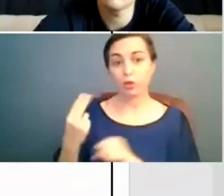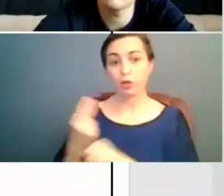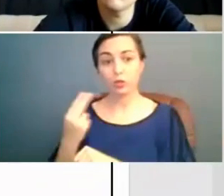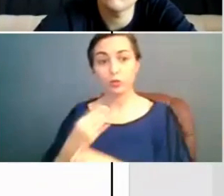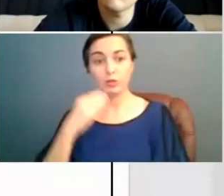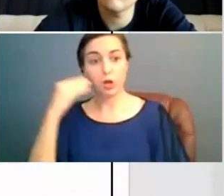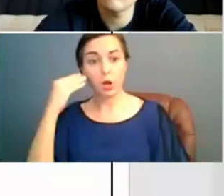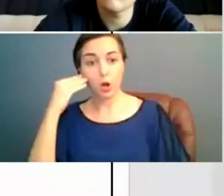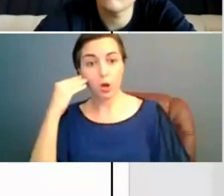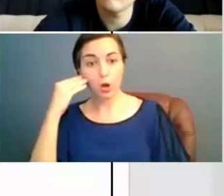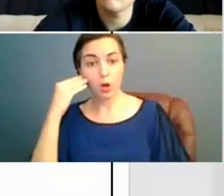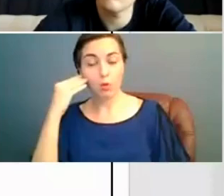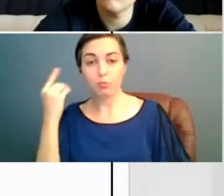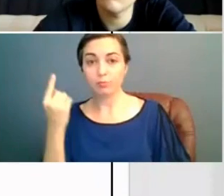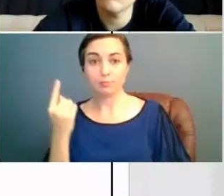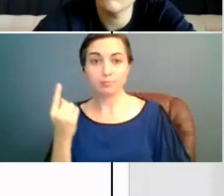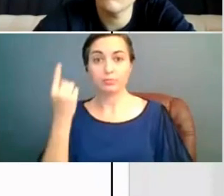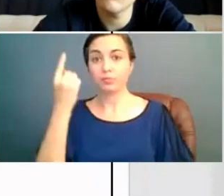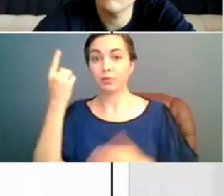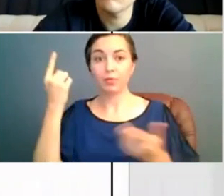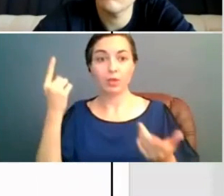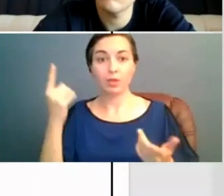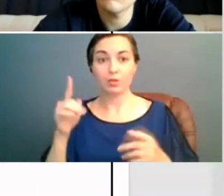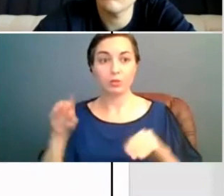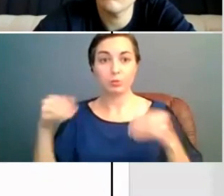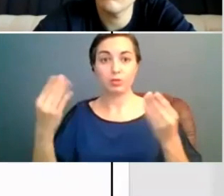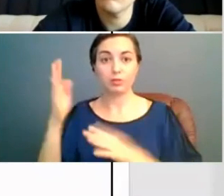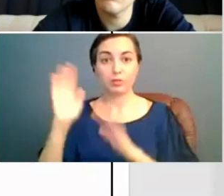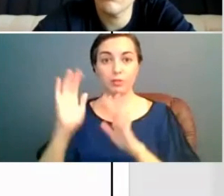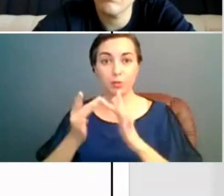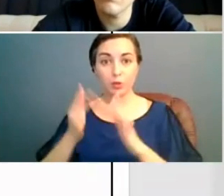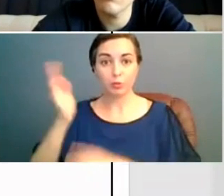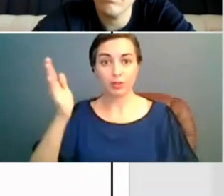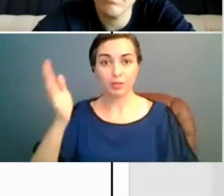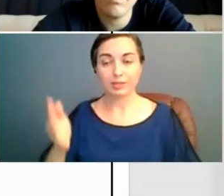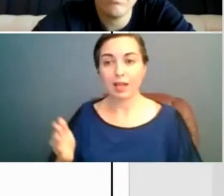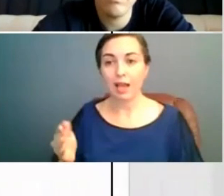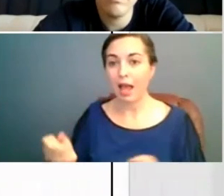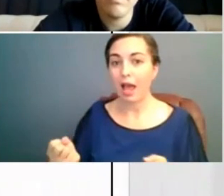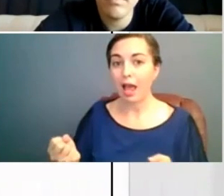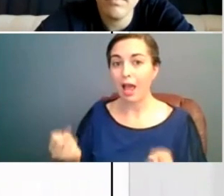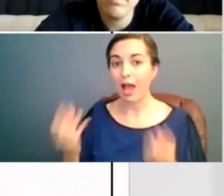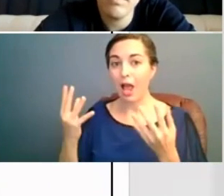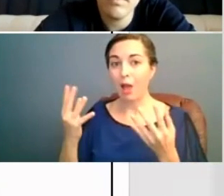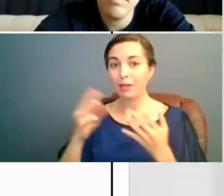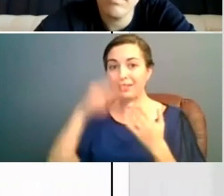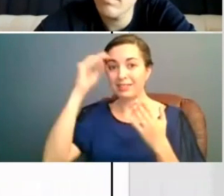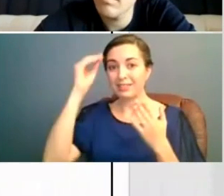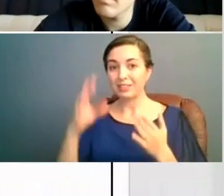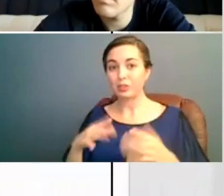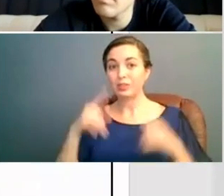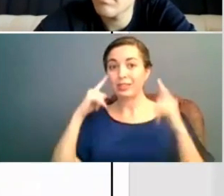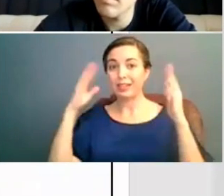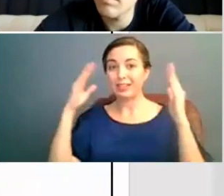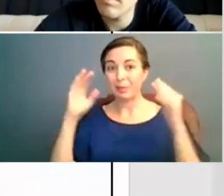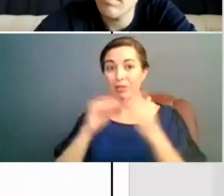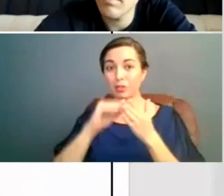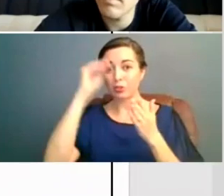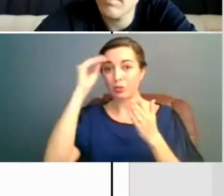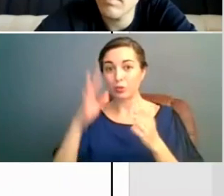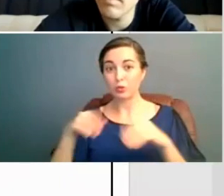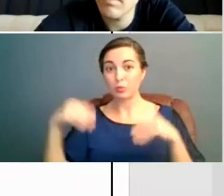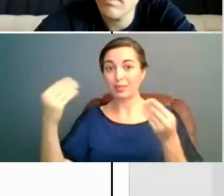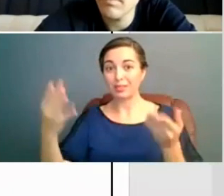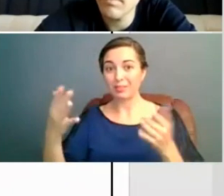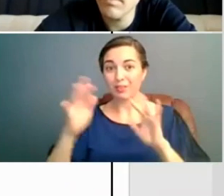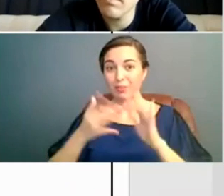giving a virtual presentation this year. How many teachers expect students will be giving virtual presentations at least one time this year, even if